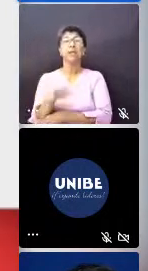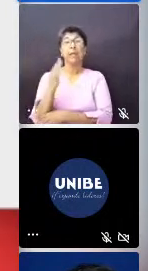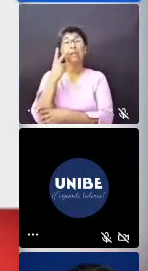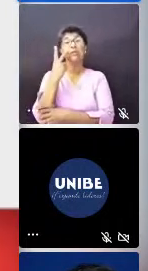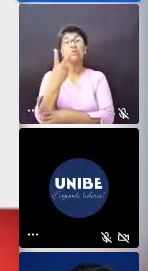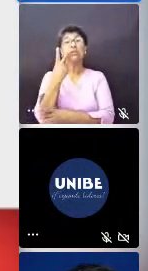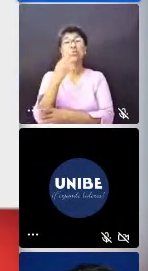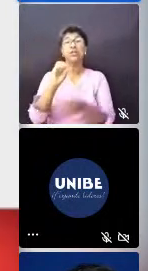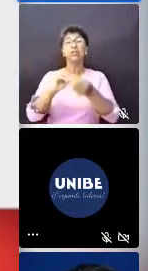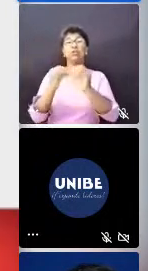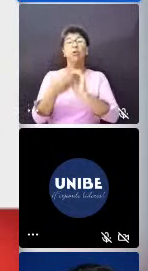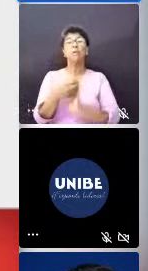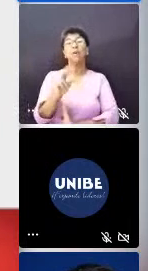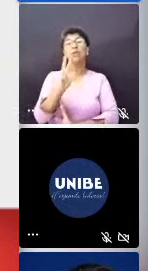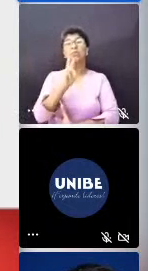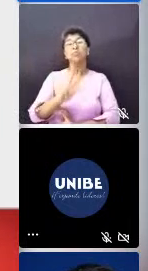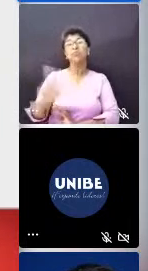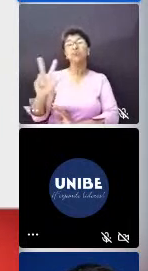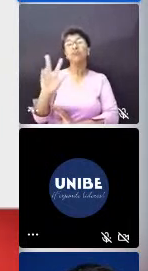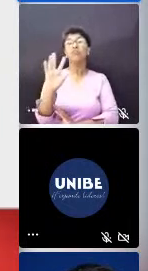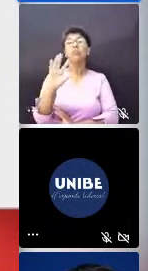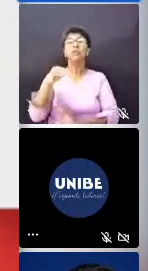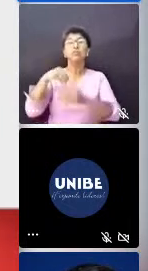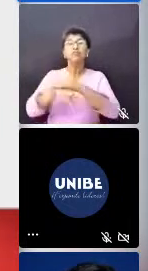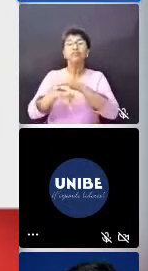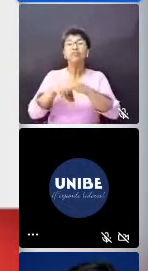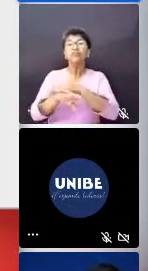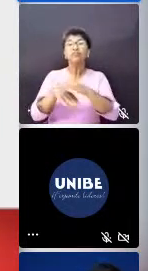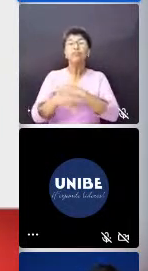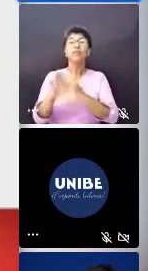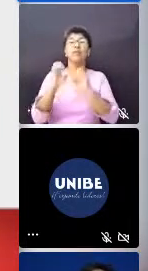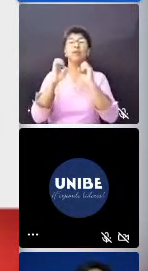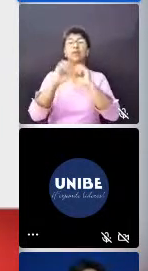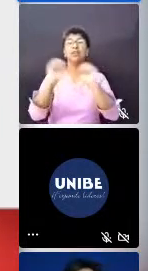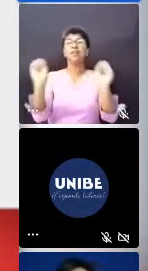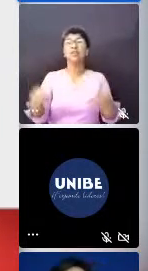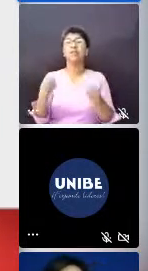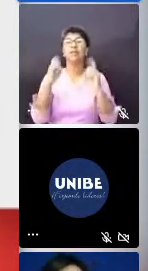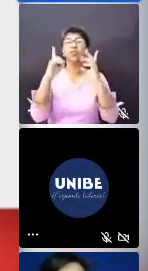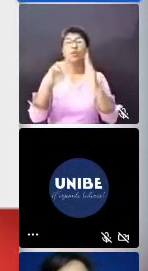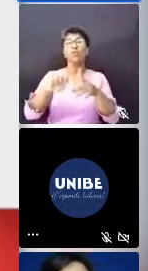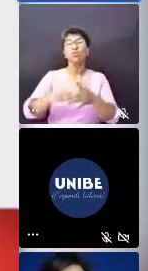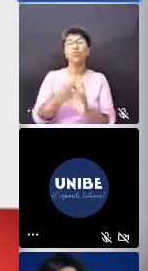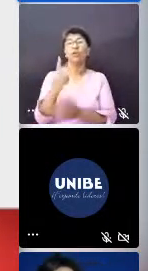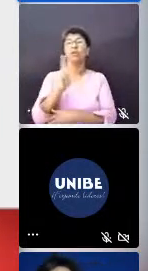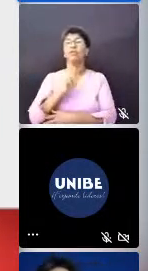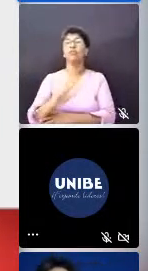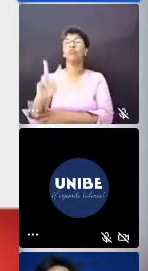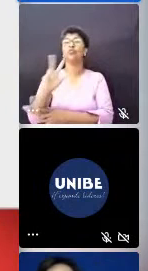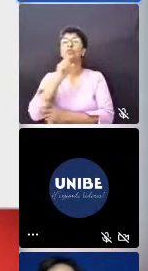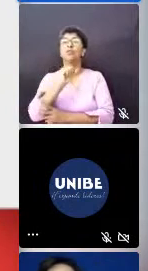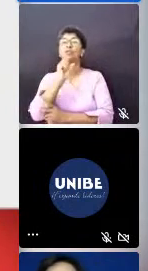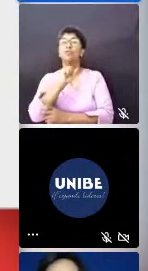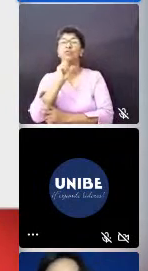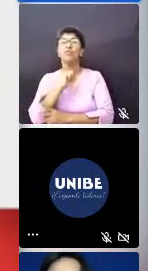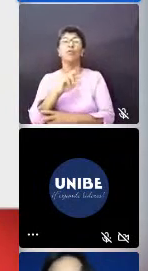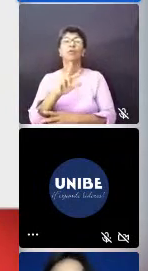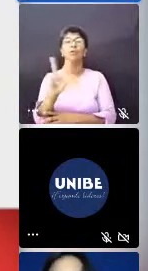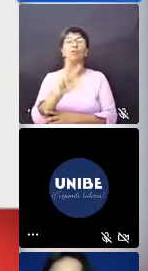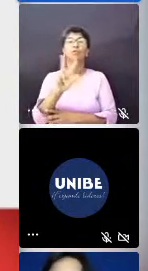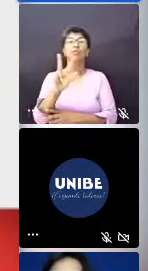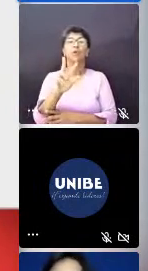is the numbers of children who are entering the education system at the age of 3, 4, and 5 in nurseries